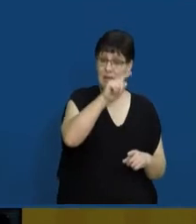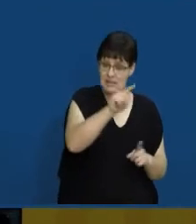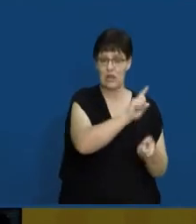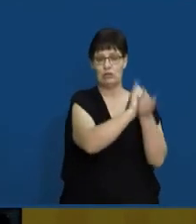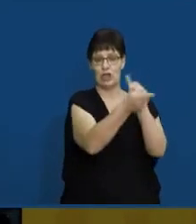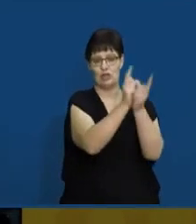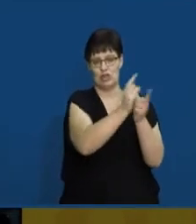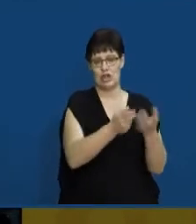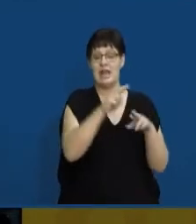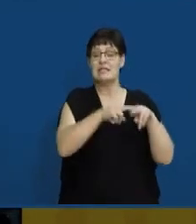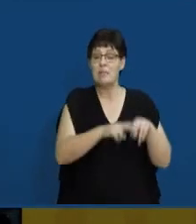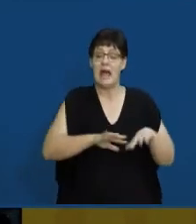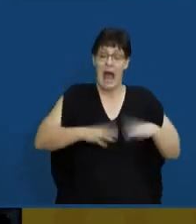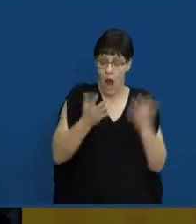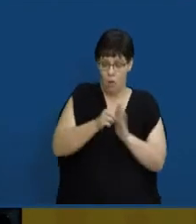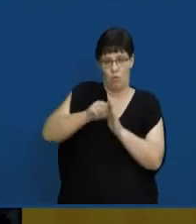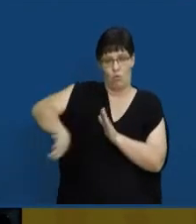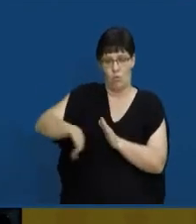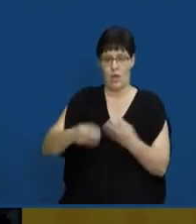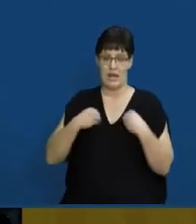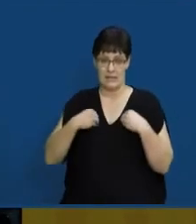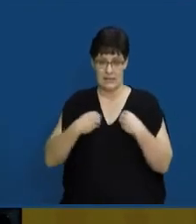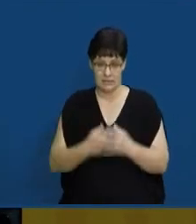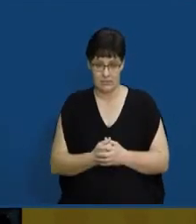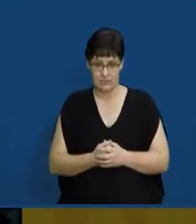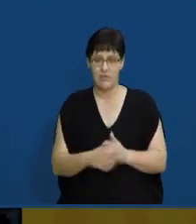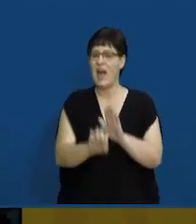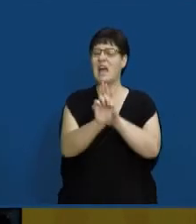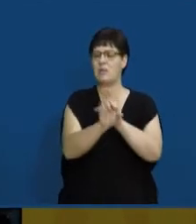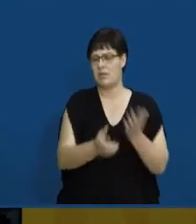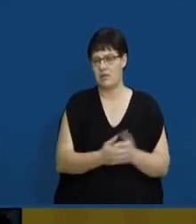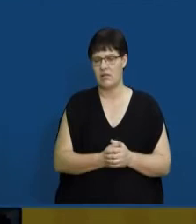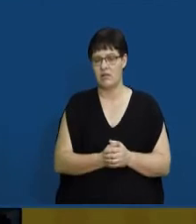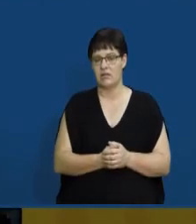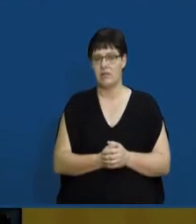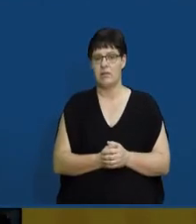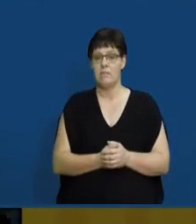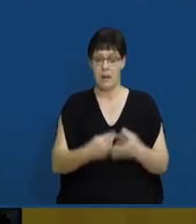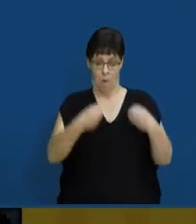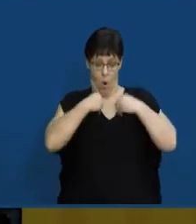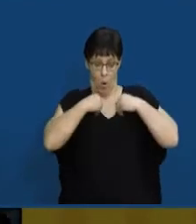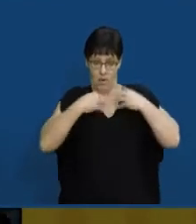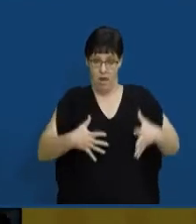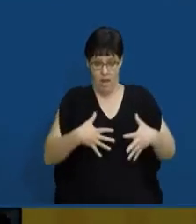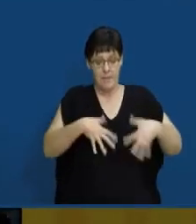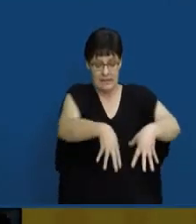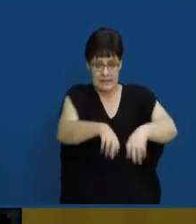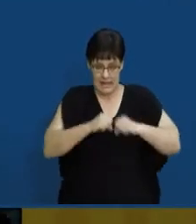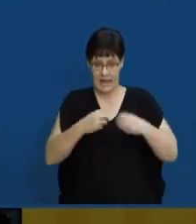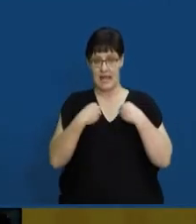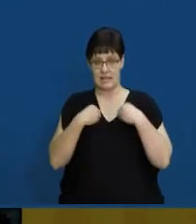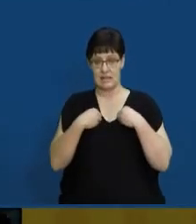how you are disposing of the asset. For example, if the owner takes it, right?